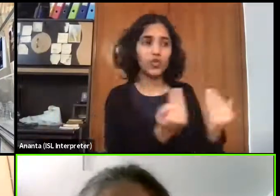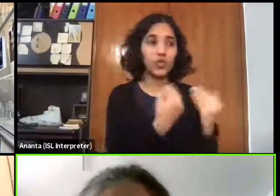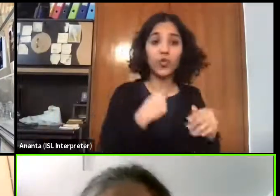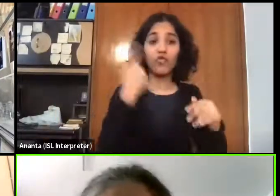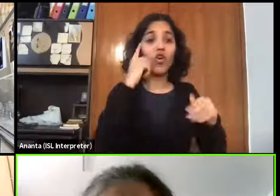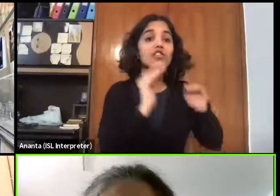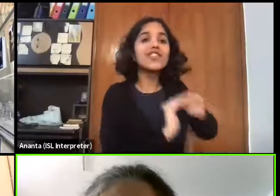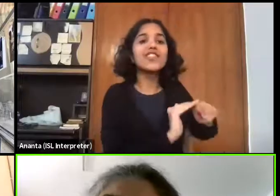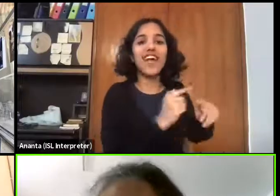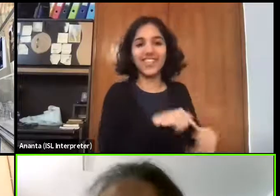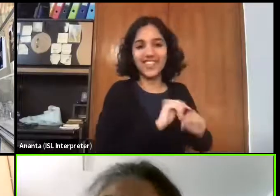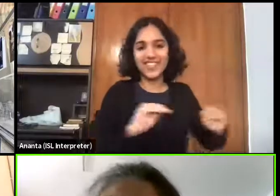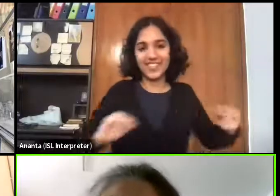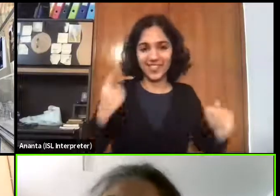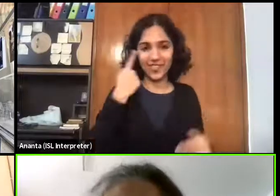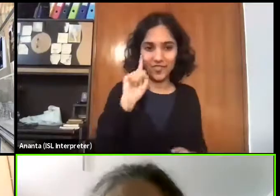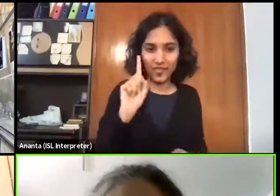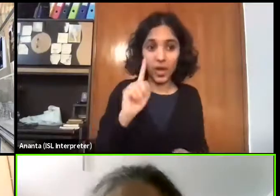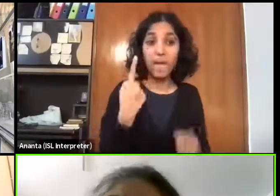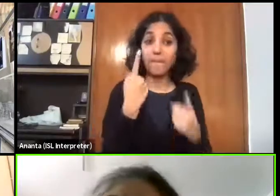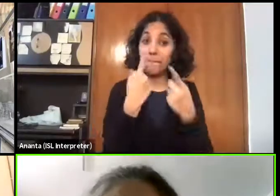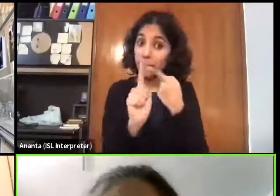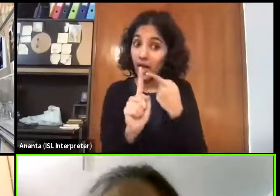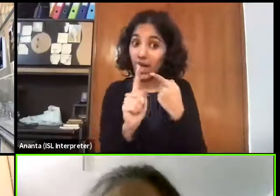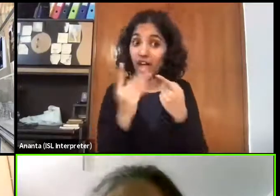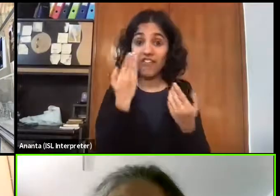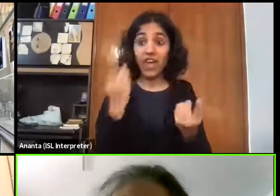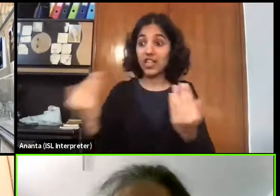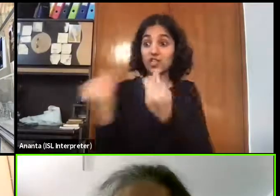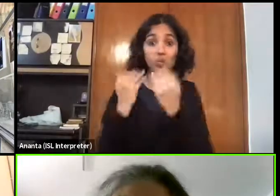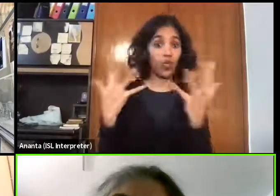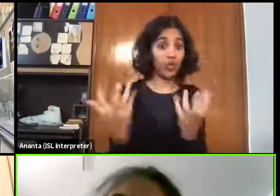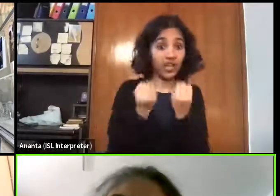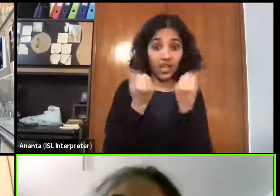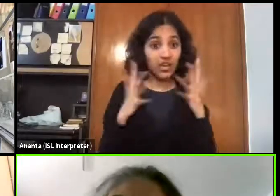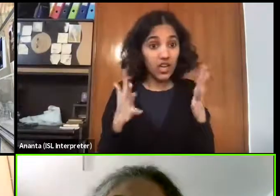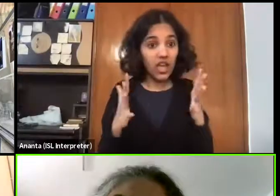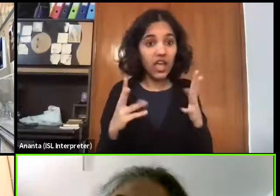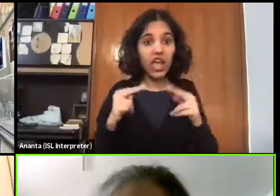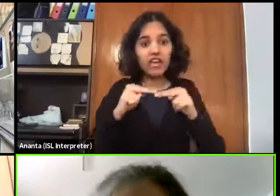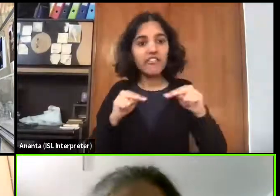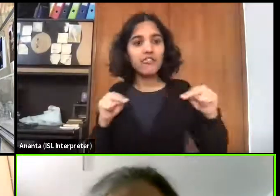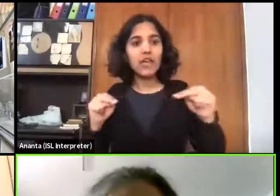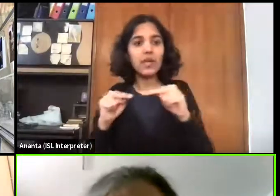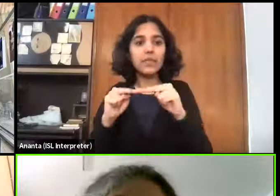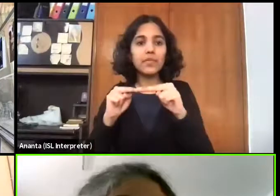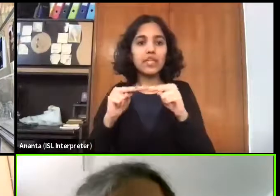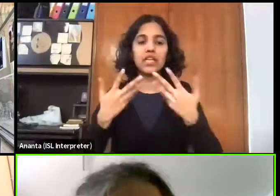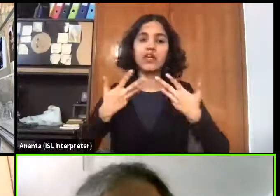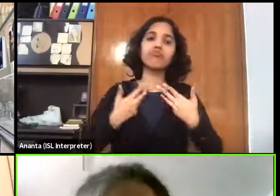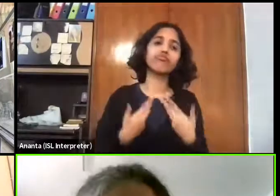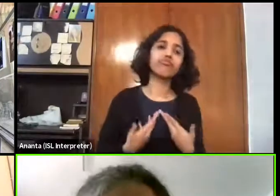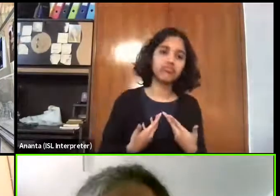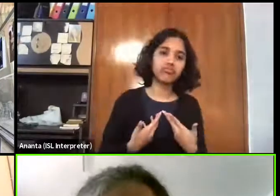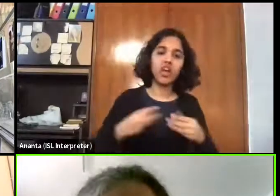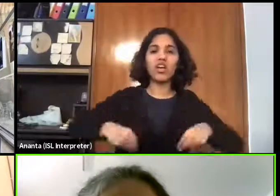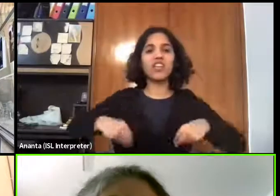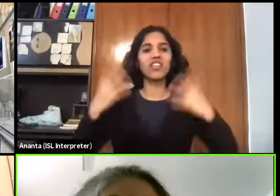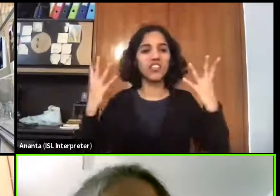child. But when that does not happen, very often families become tired and they give